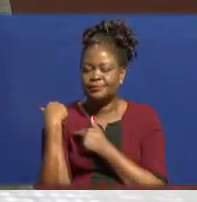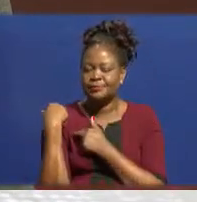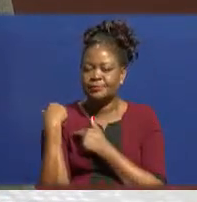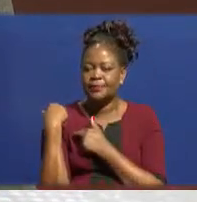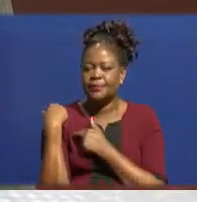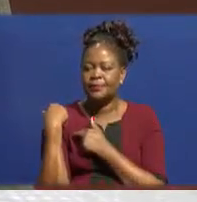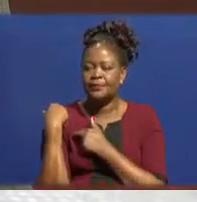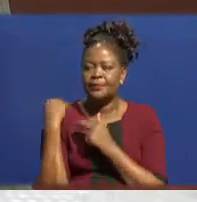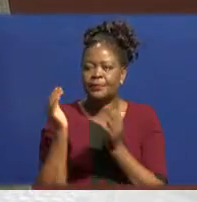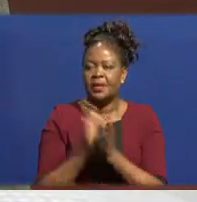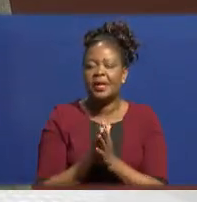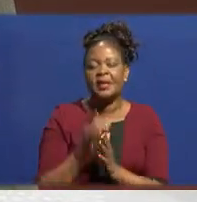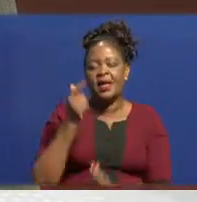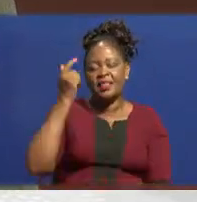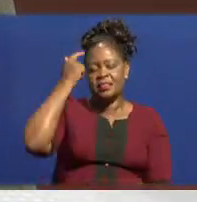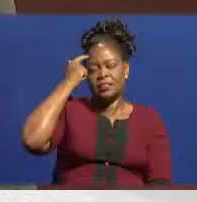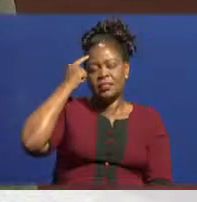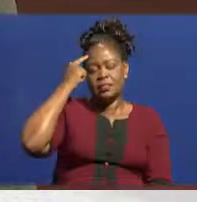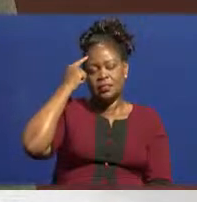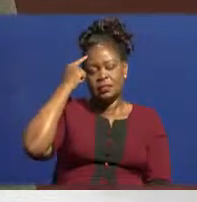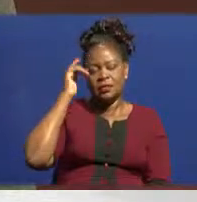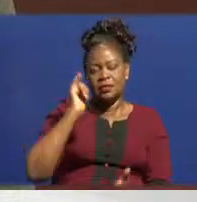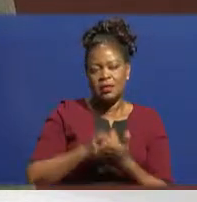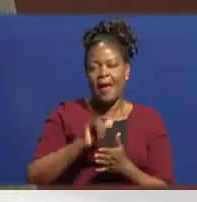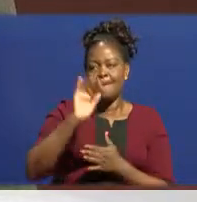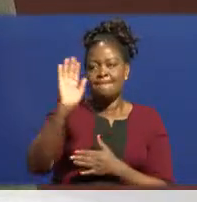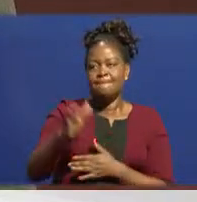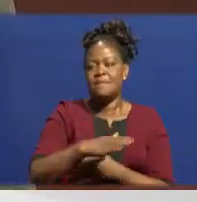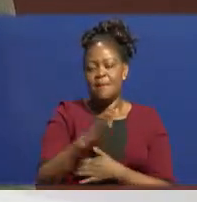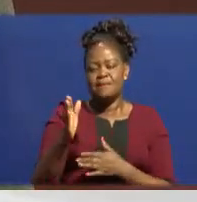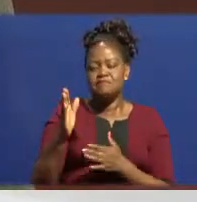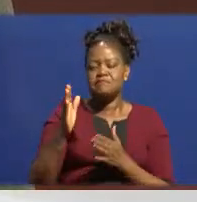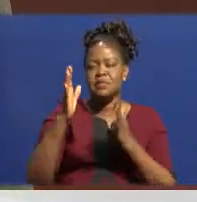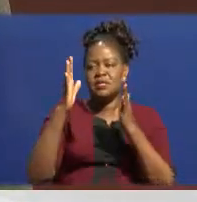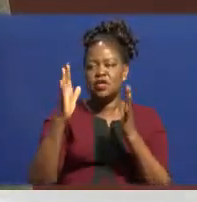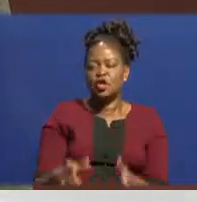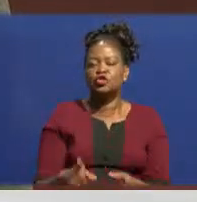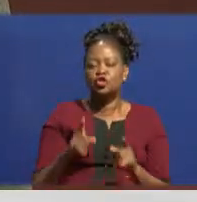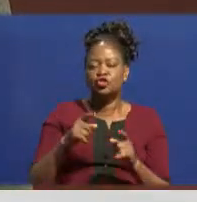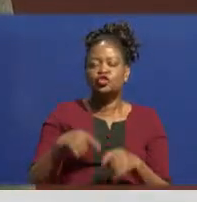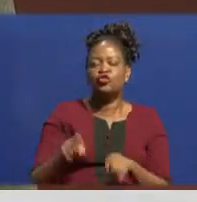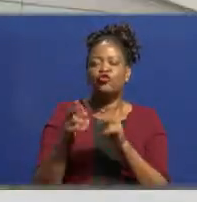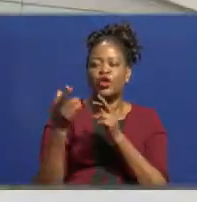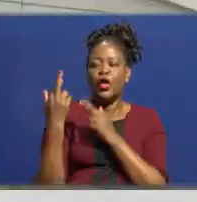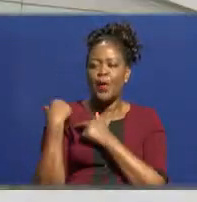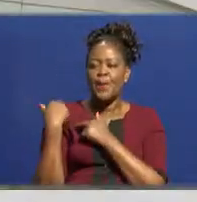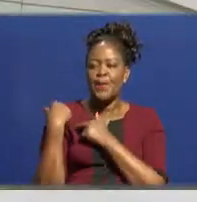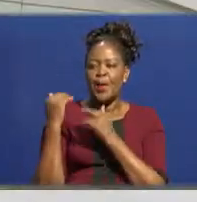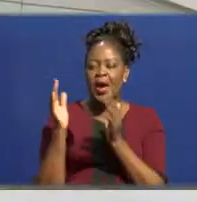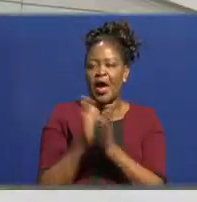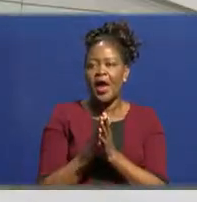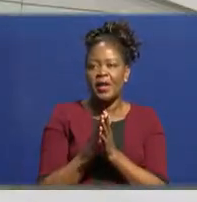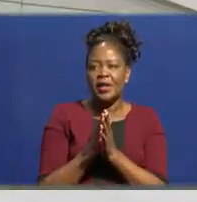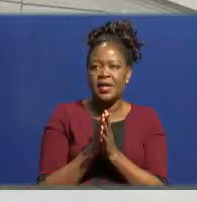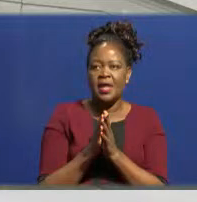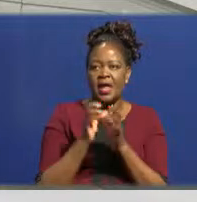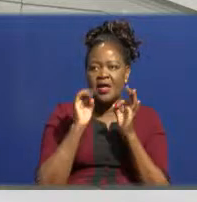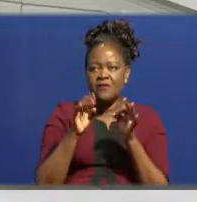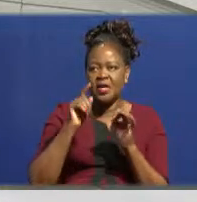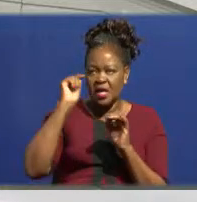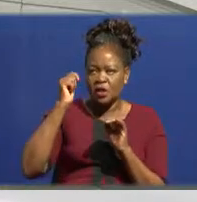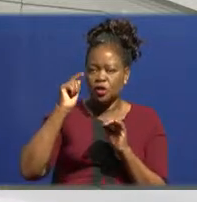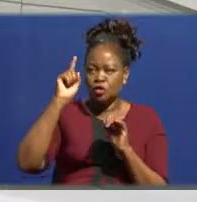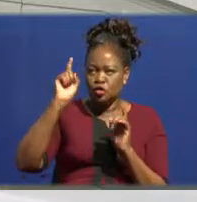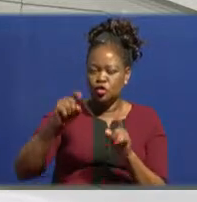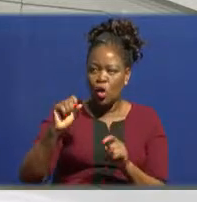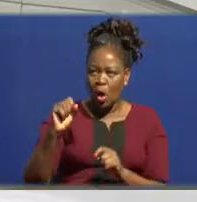their role. Mm-hmm. And I tend to think that parliamentarians should carry their own cross. And if Kenyans should wake